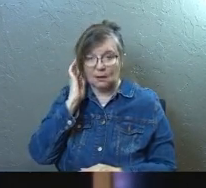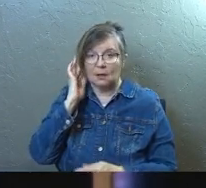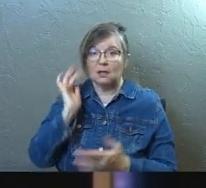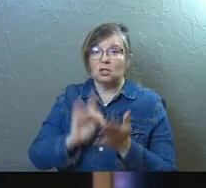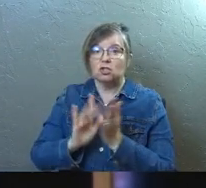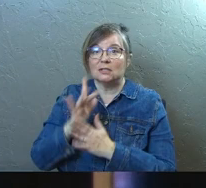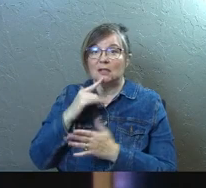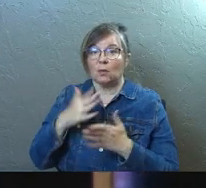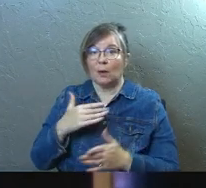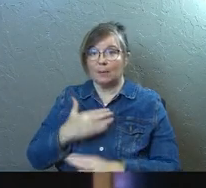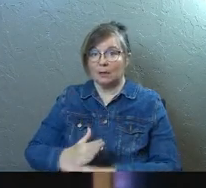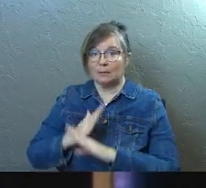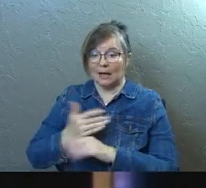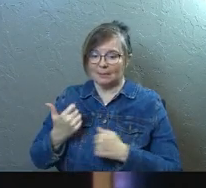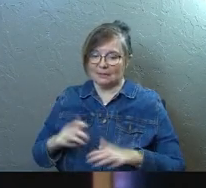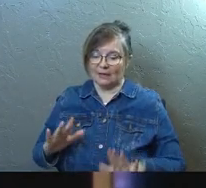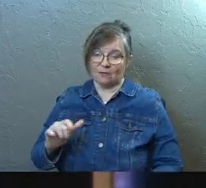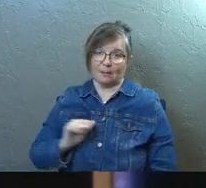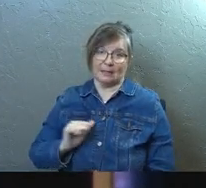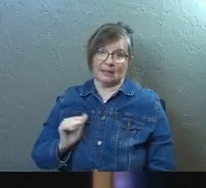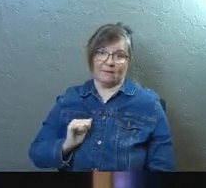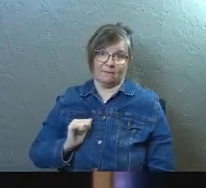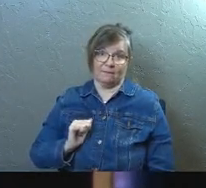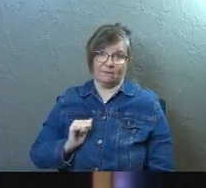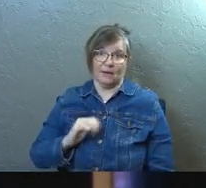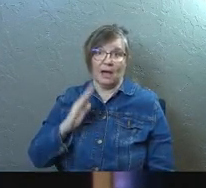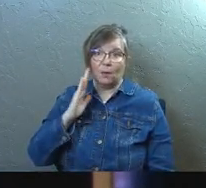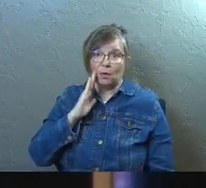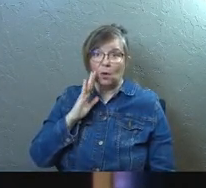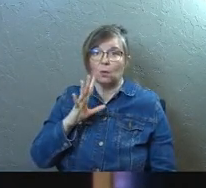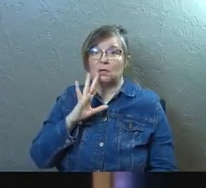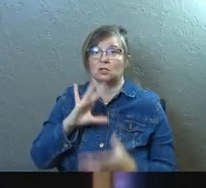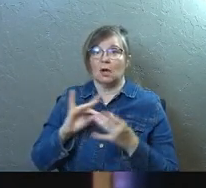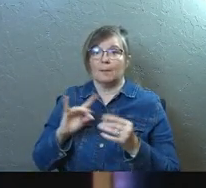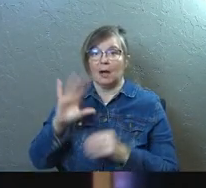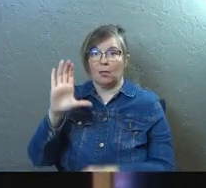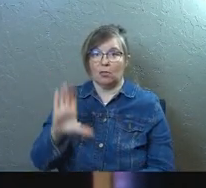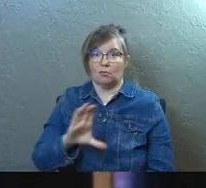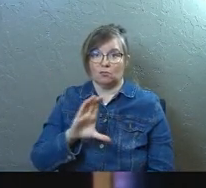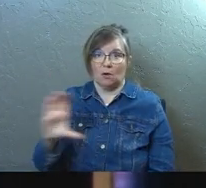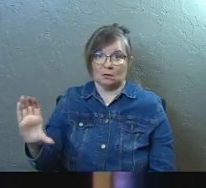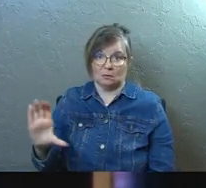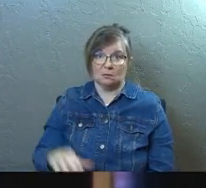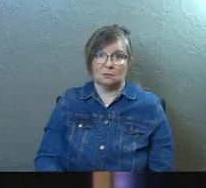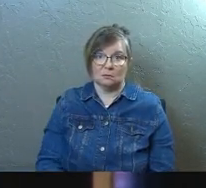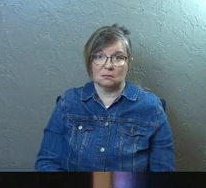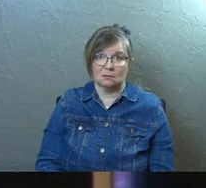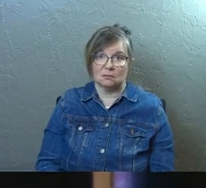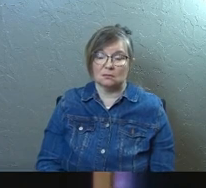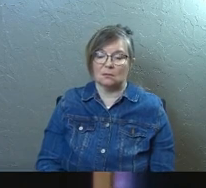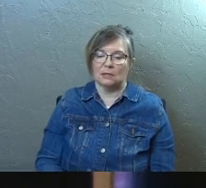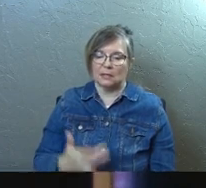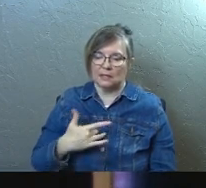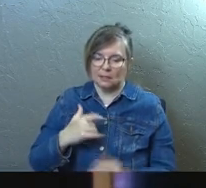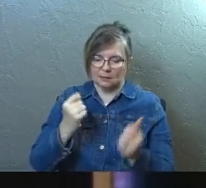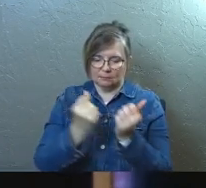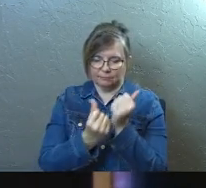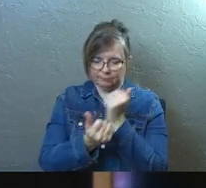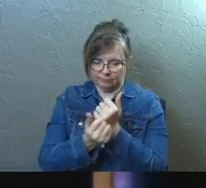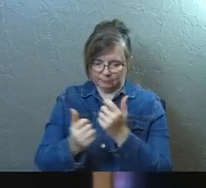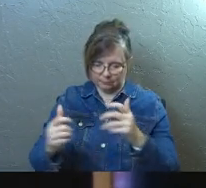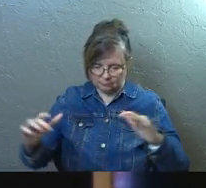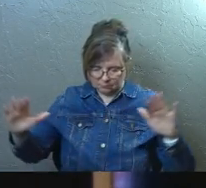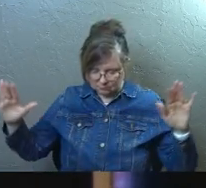protect you is I'm going to sacrifice myself. And we know he's referring to the cross there. He's going to lay down his